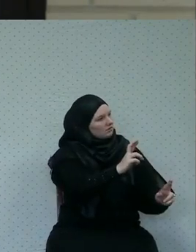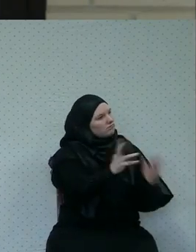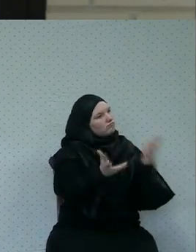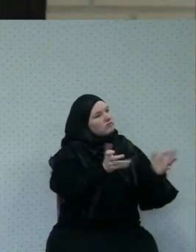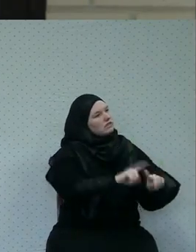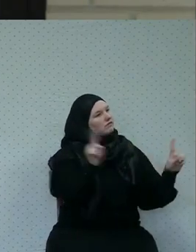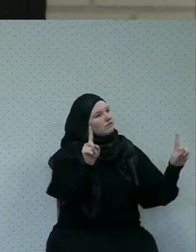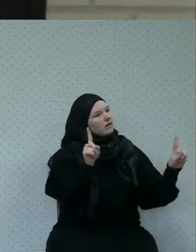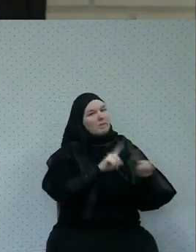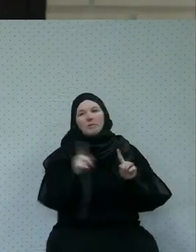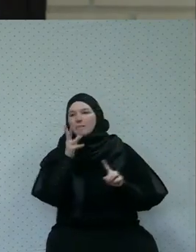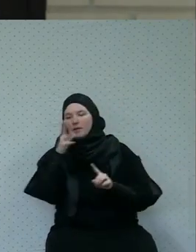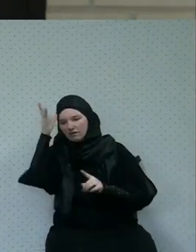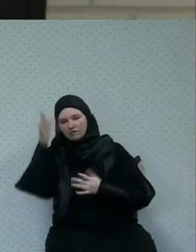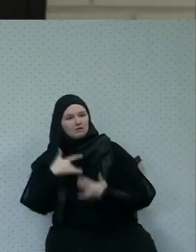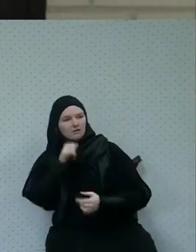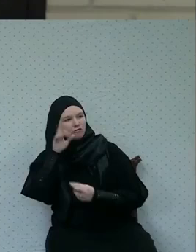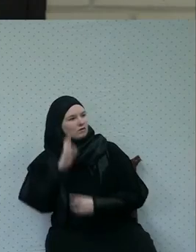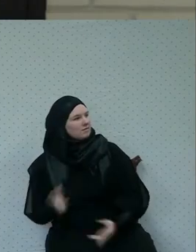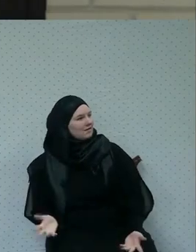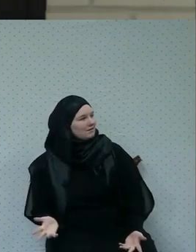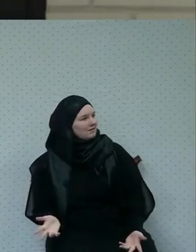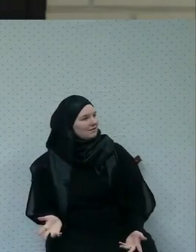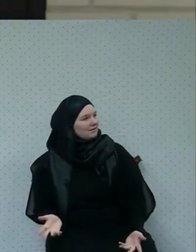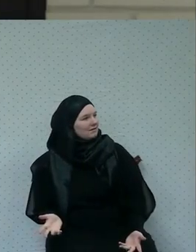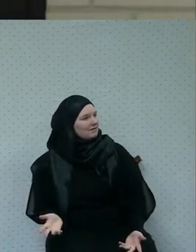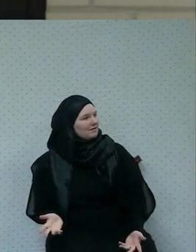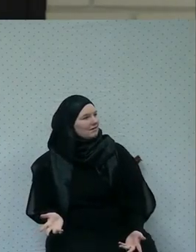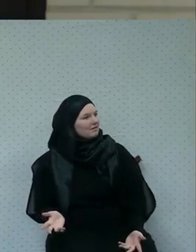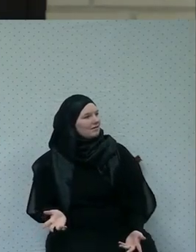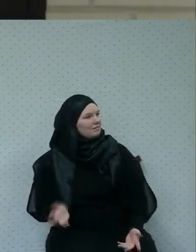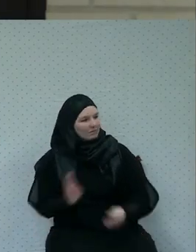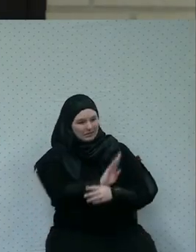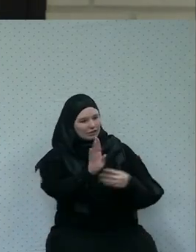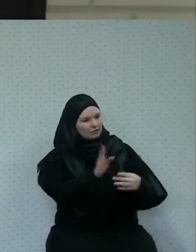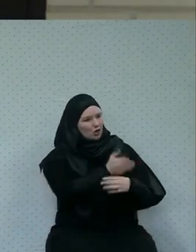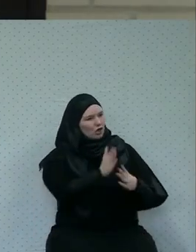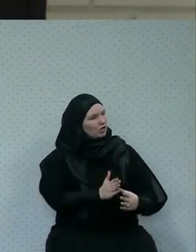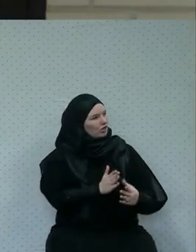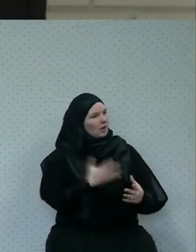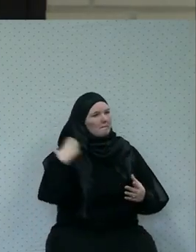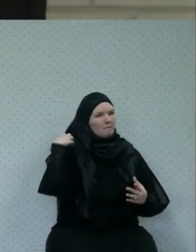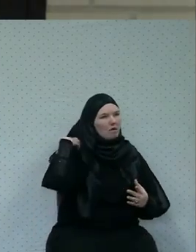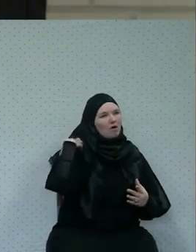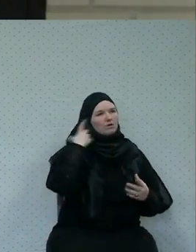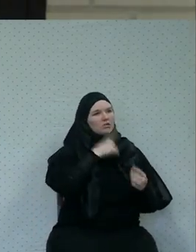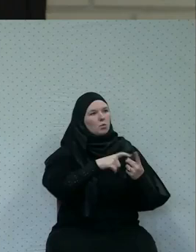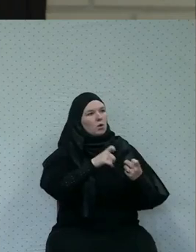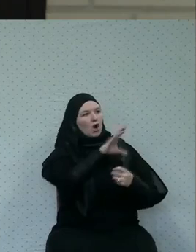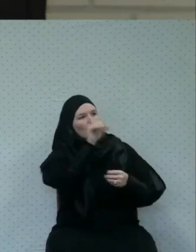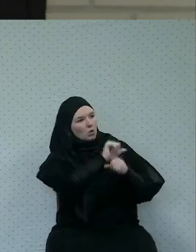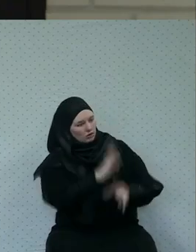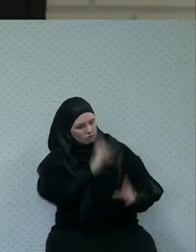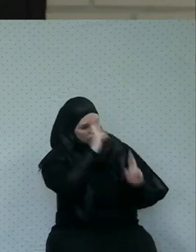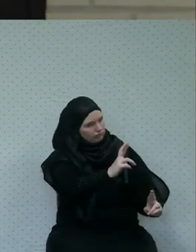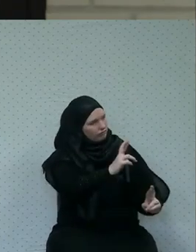carefully. We don't want to lose business, so we are very careful how to deal with the boss and the environment at work,